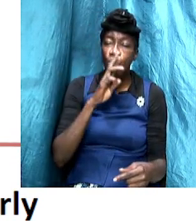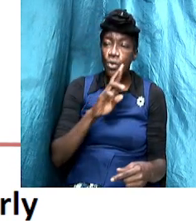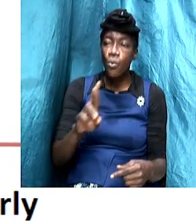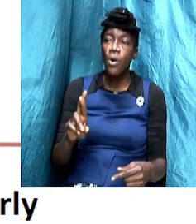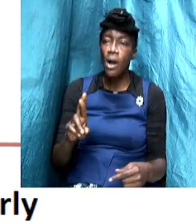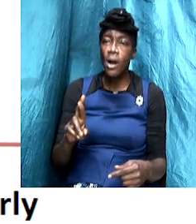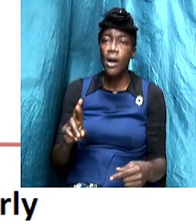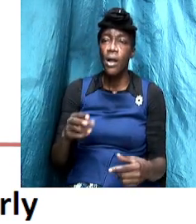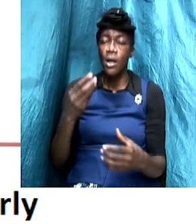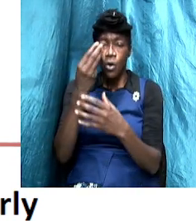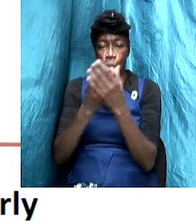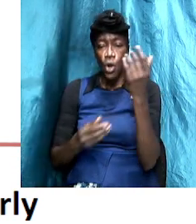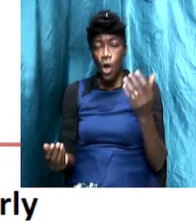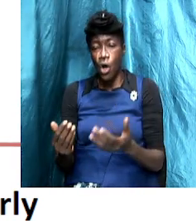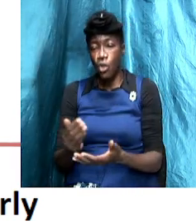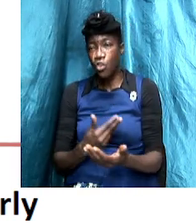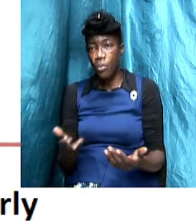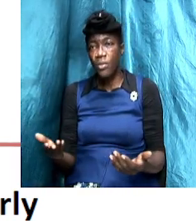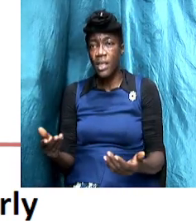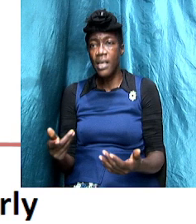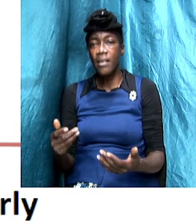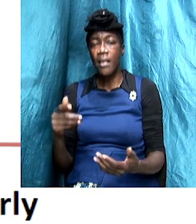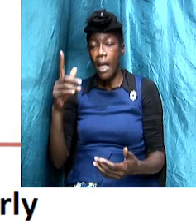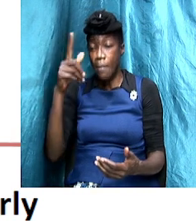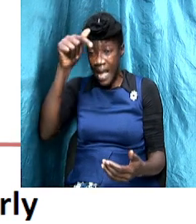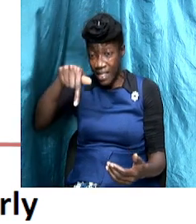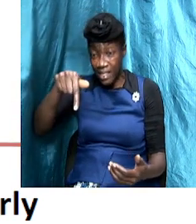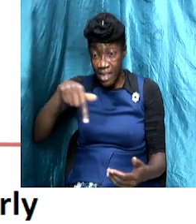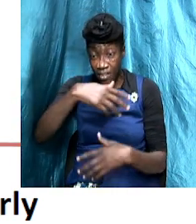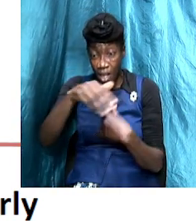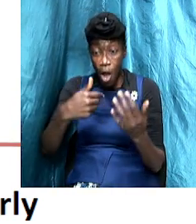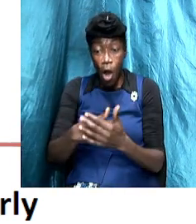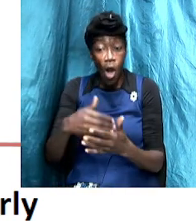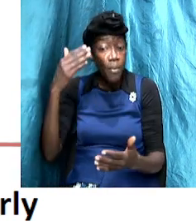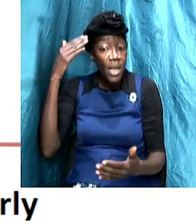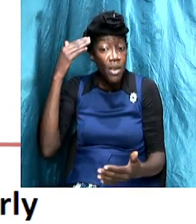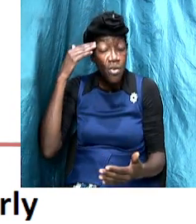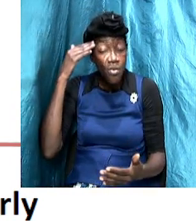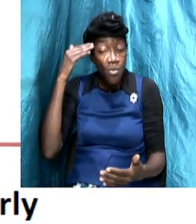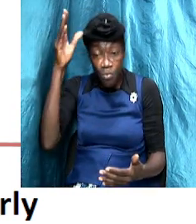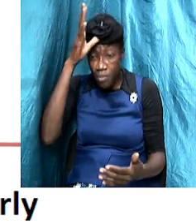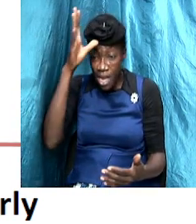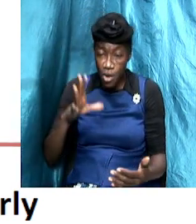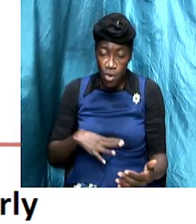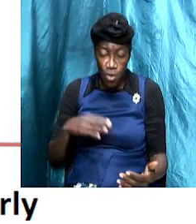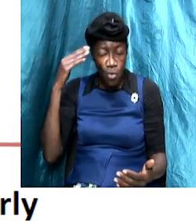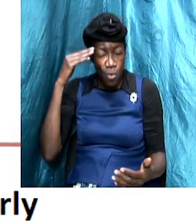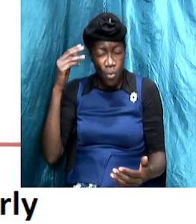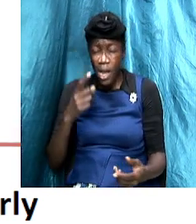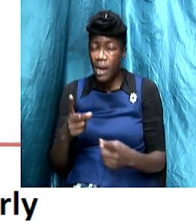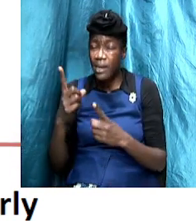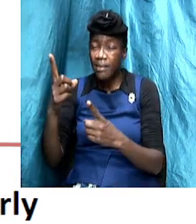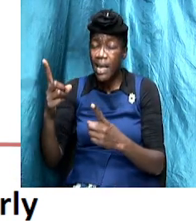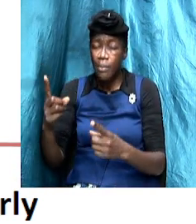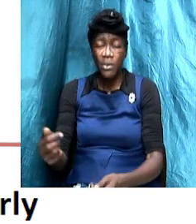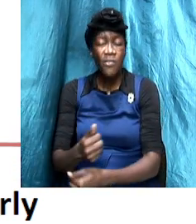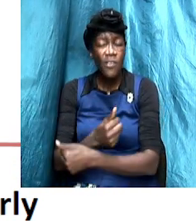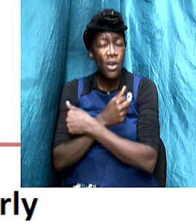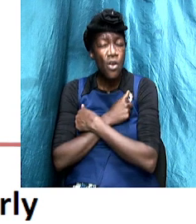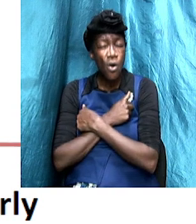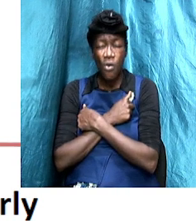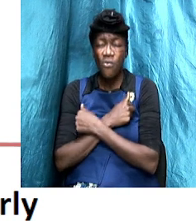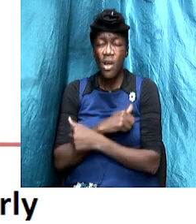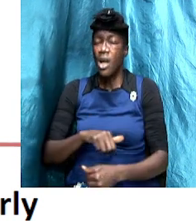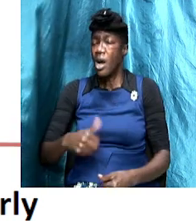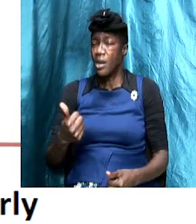We have lost some things. By this shall all men know that we are disciples if we have love one for another. Amen. We need